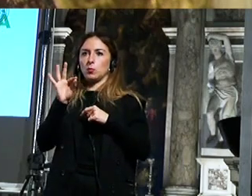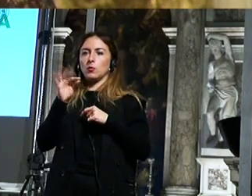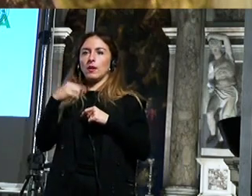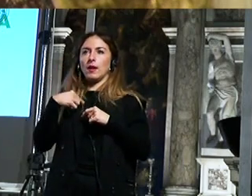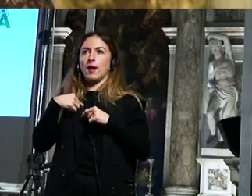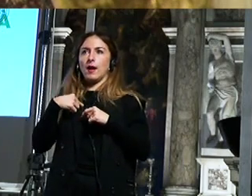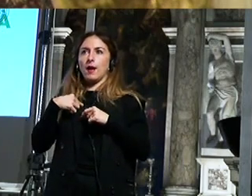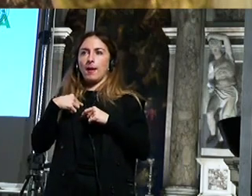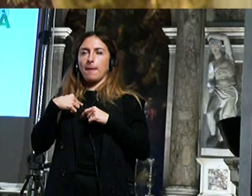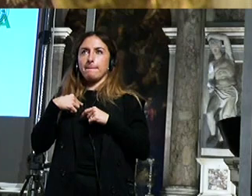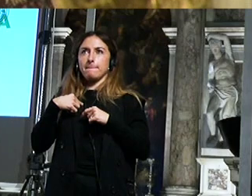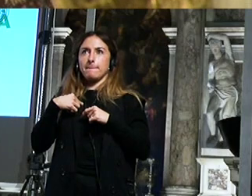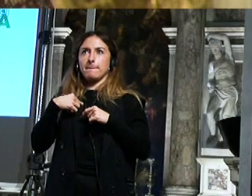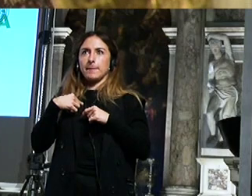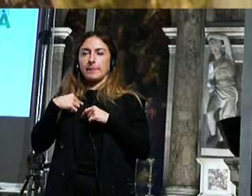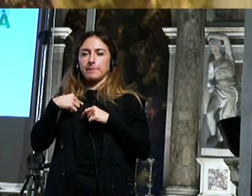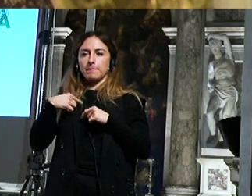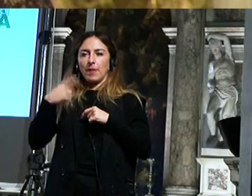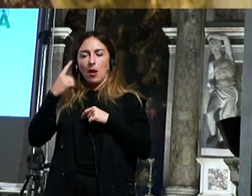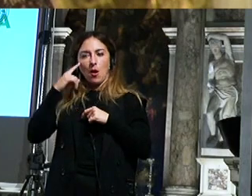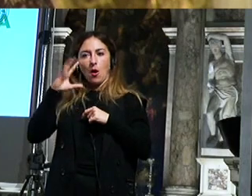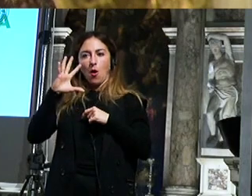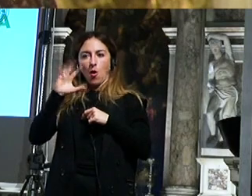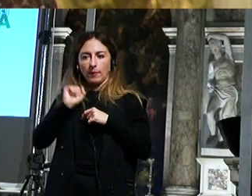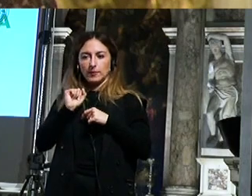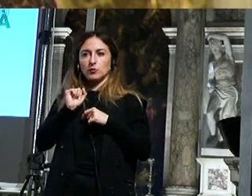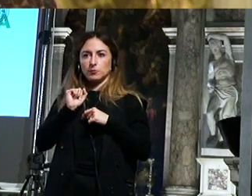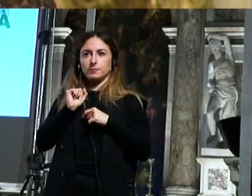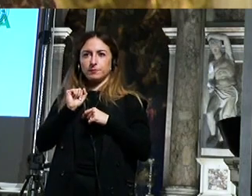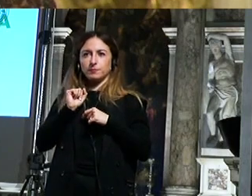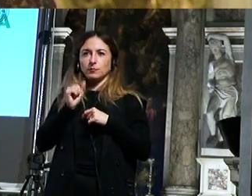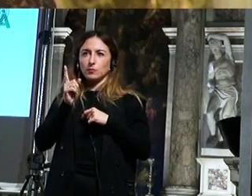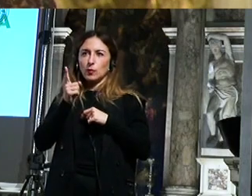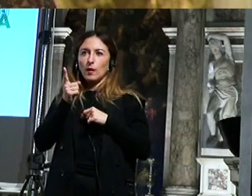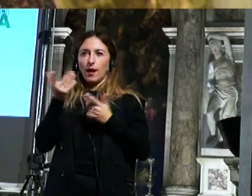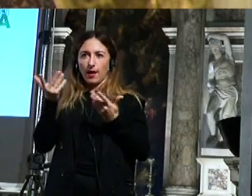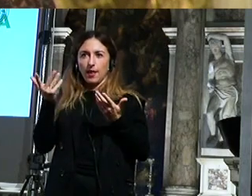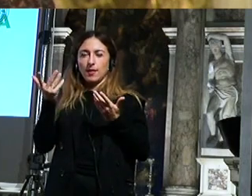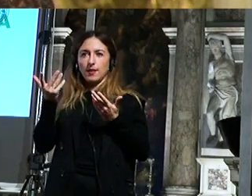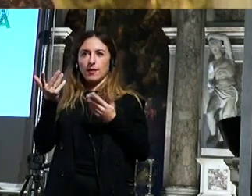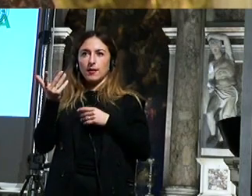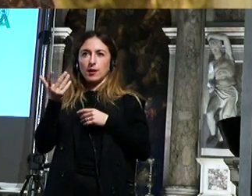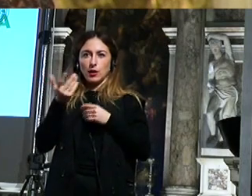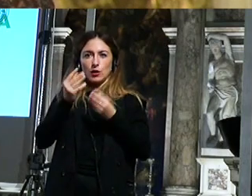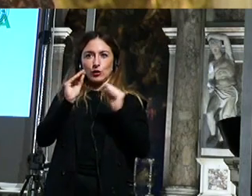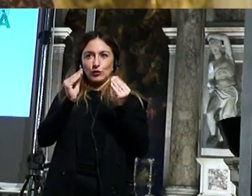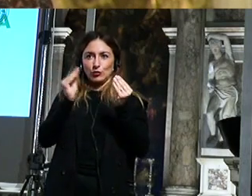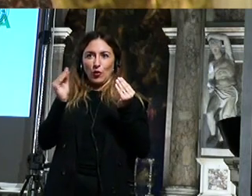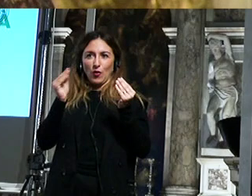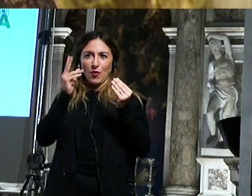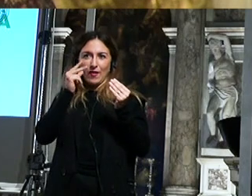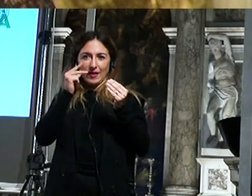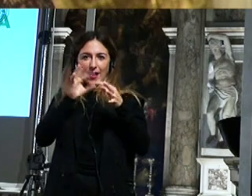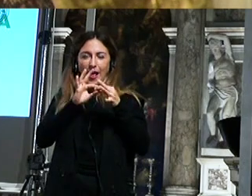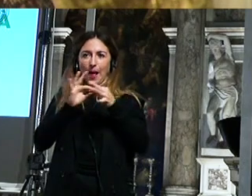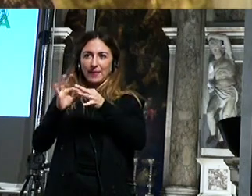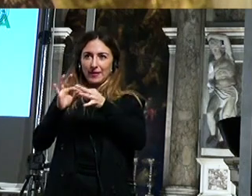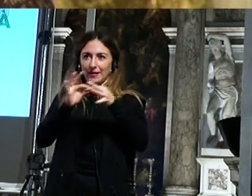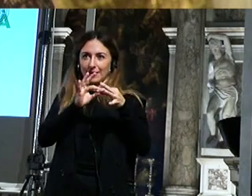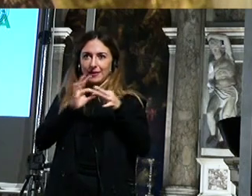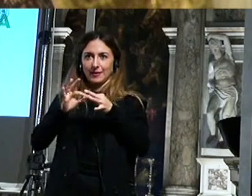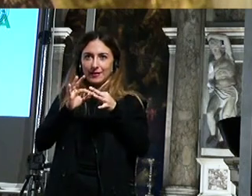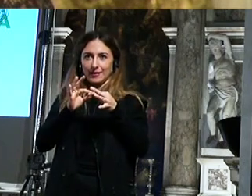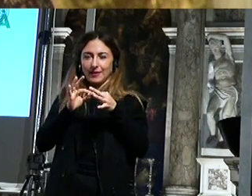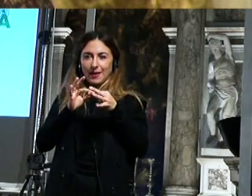in their friendships with each other, with themselves, that in their youth they sometimes ascribe to outside